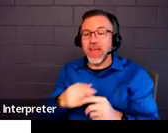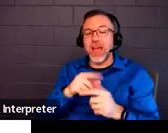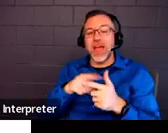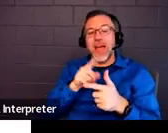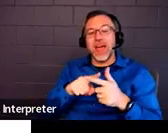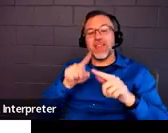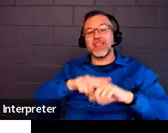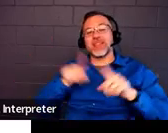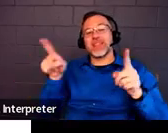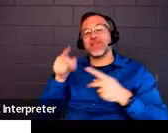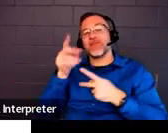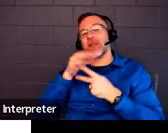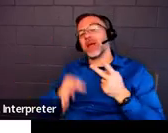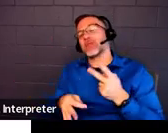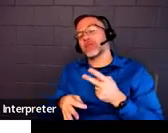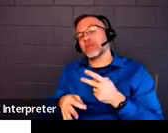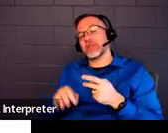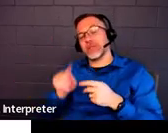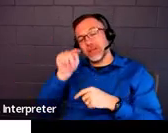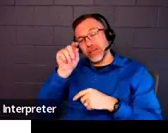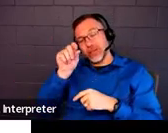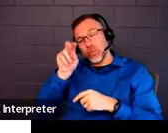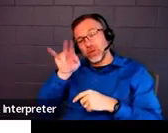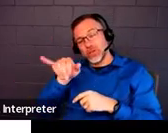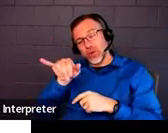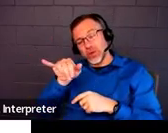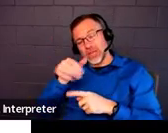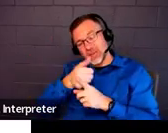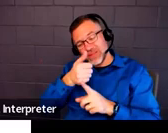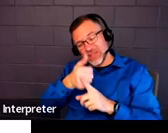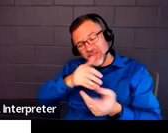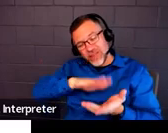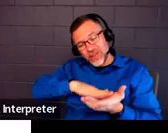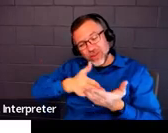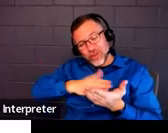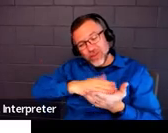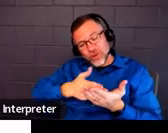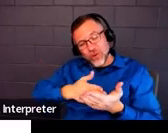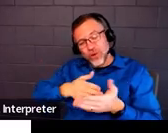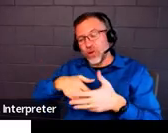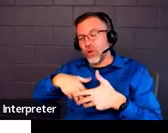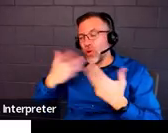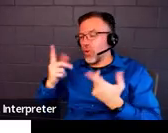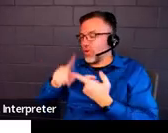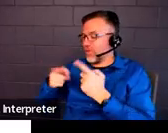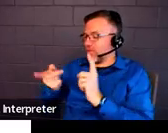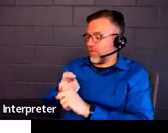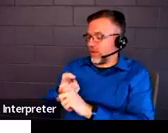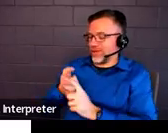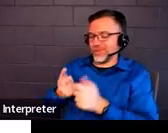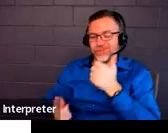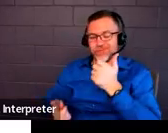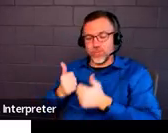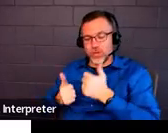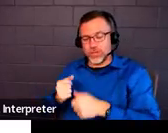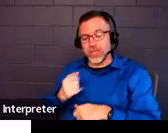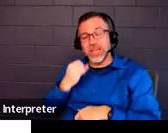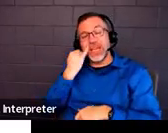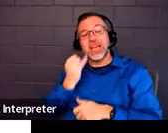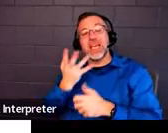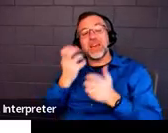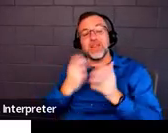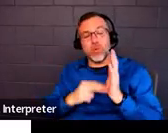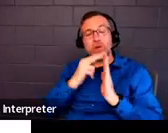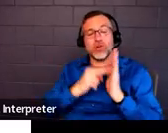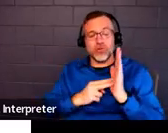options that the child has. Was Tony a cook or was Tony a friend? And if you want to read the question again, you absolutely can.